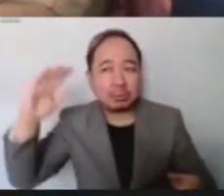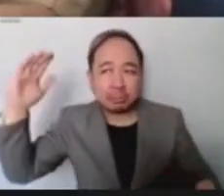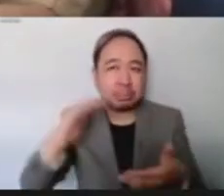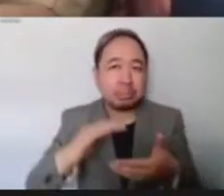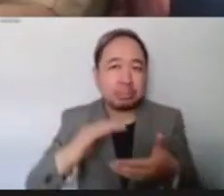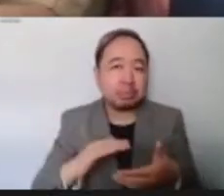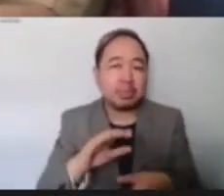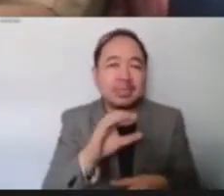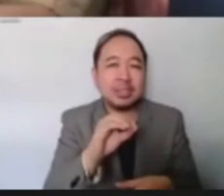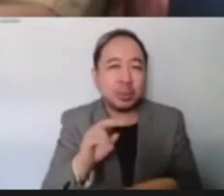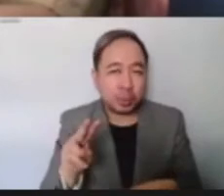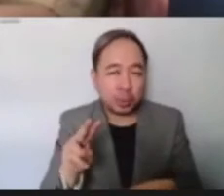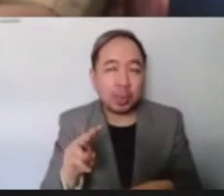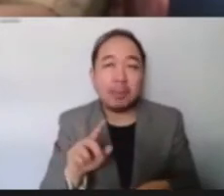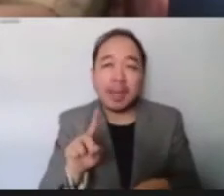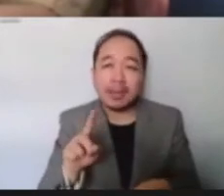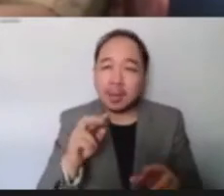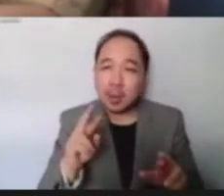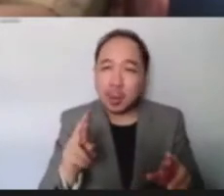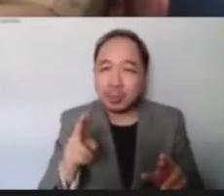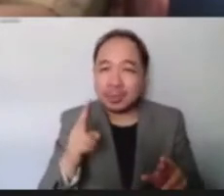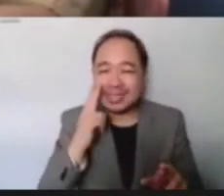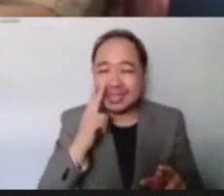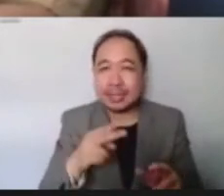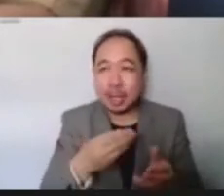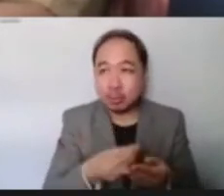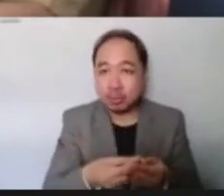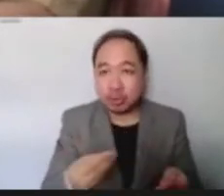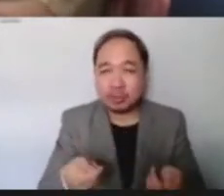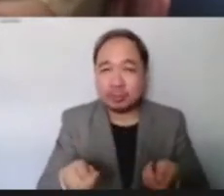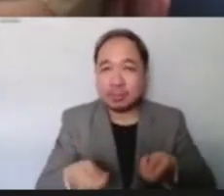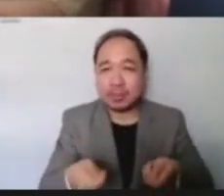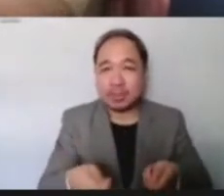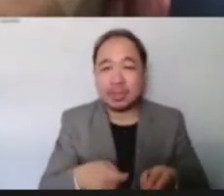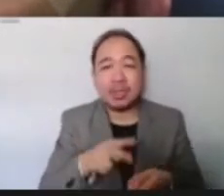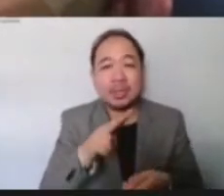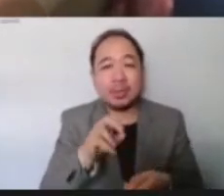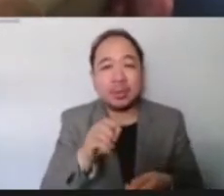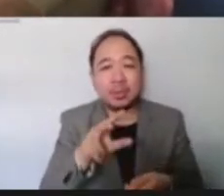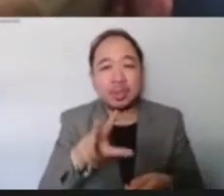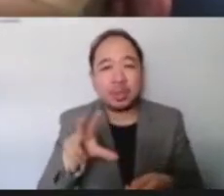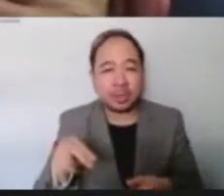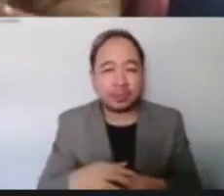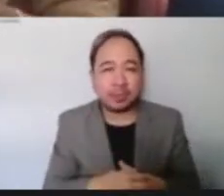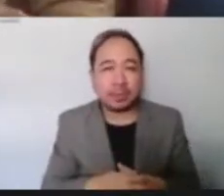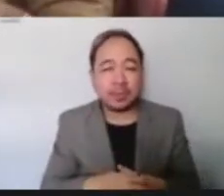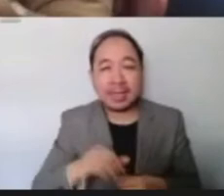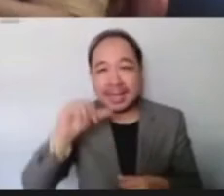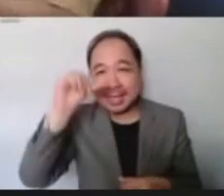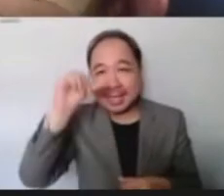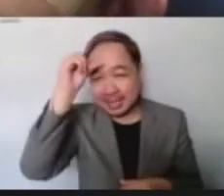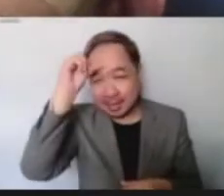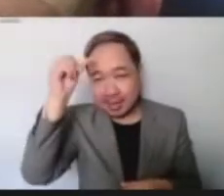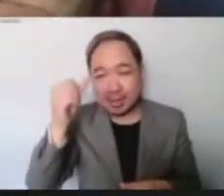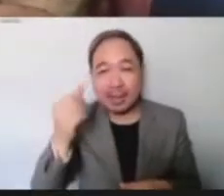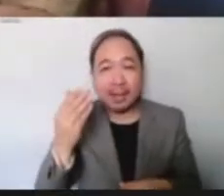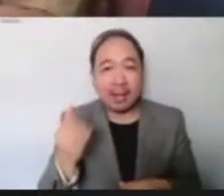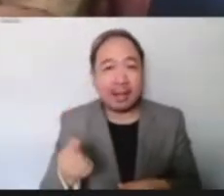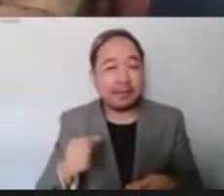by 2030. India has updated its nationally determined